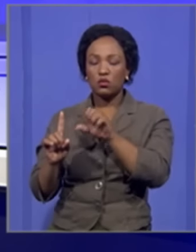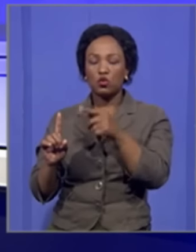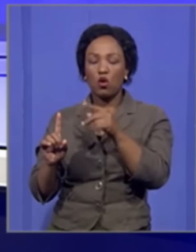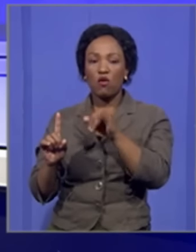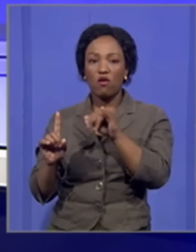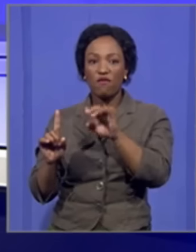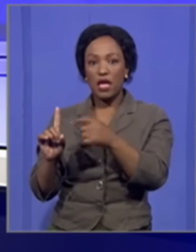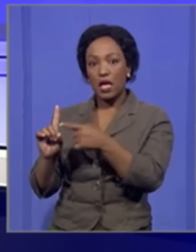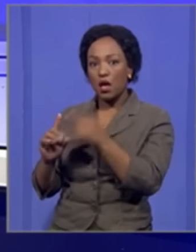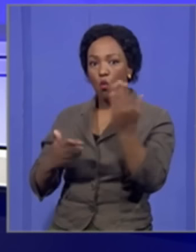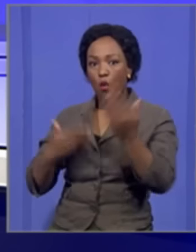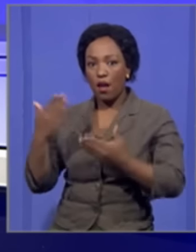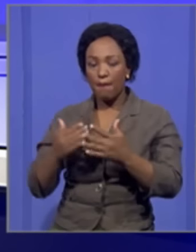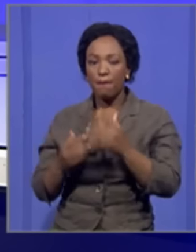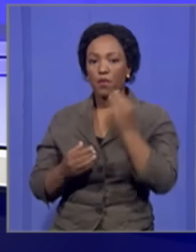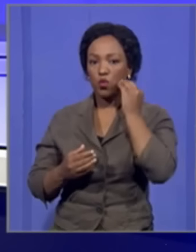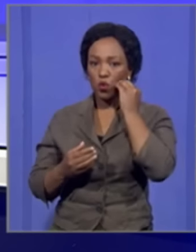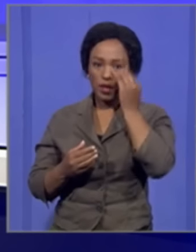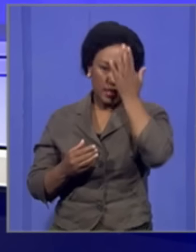Sepedi. Ke a leboga.